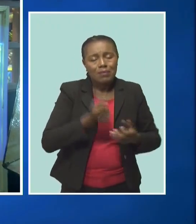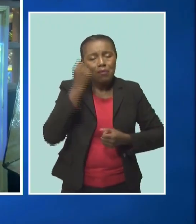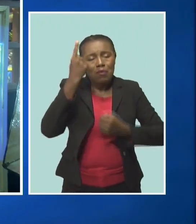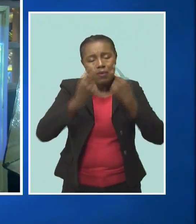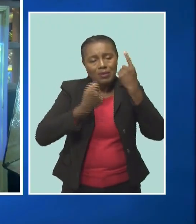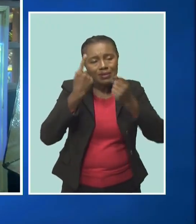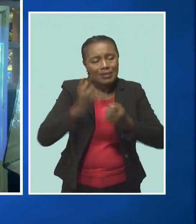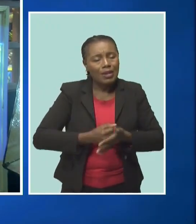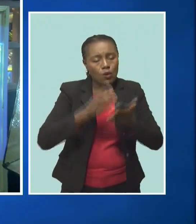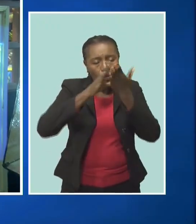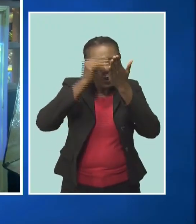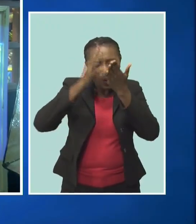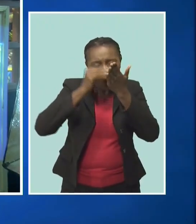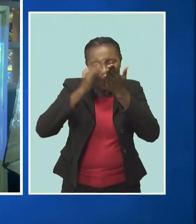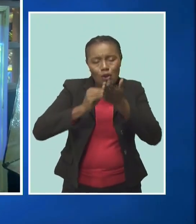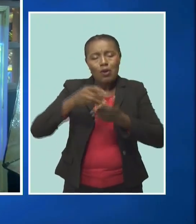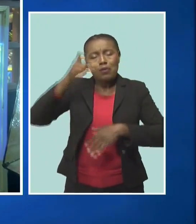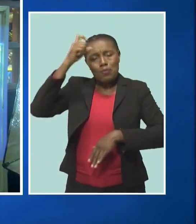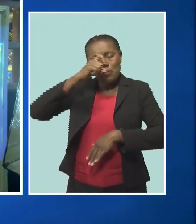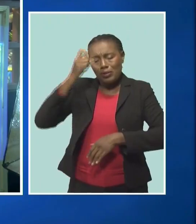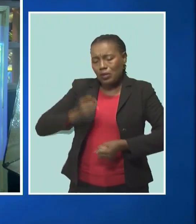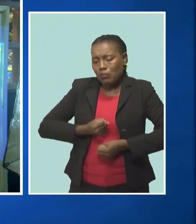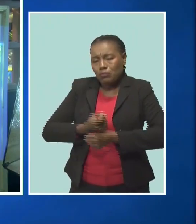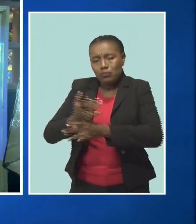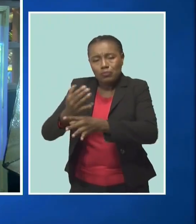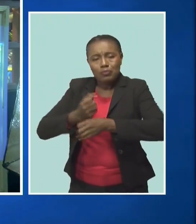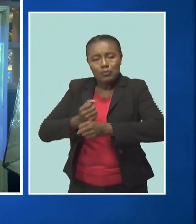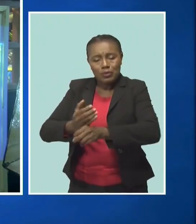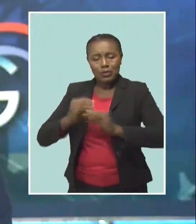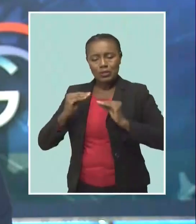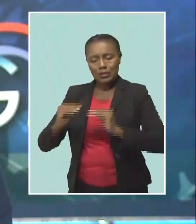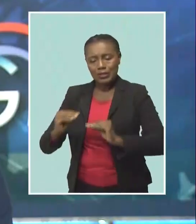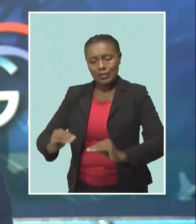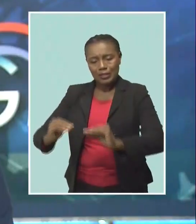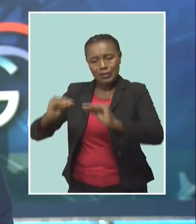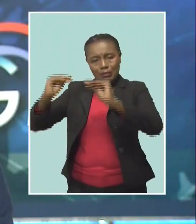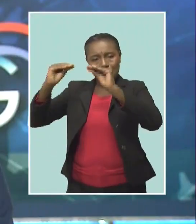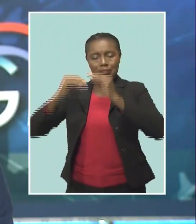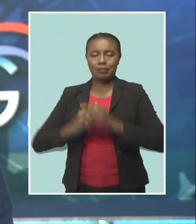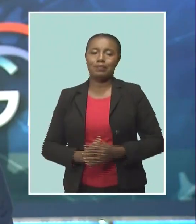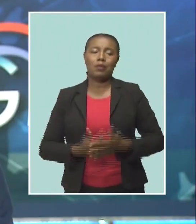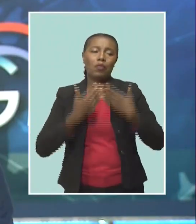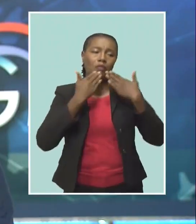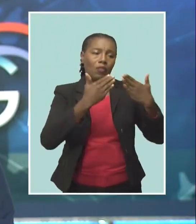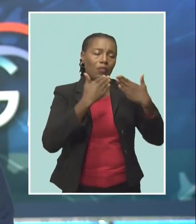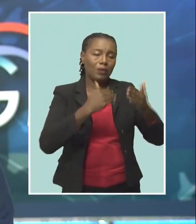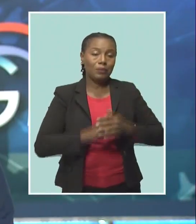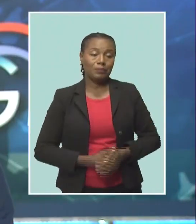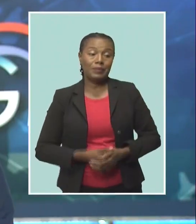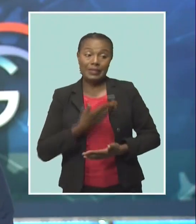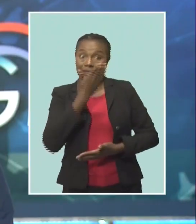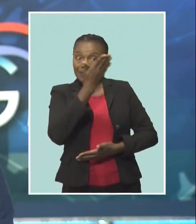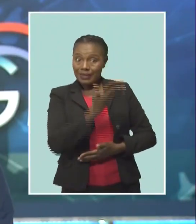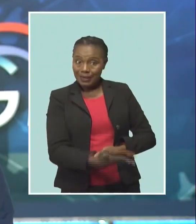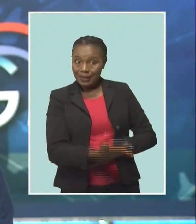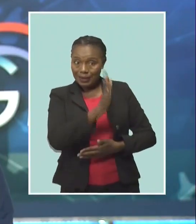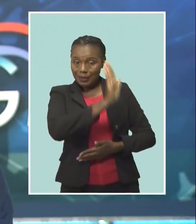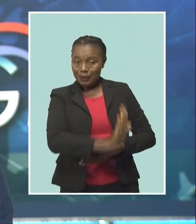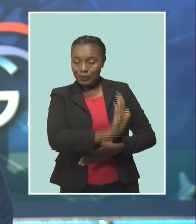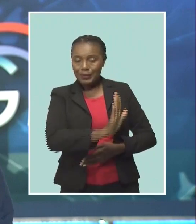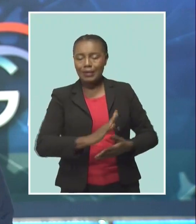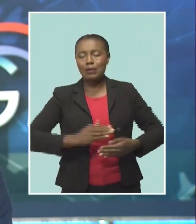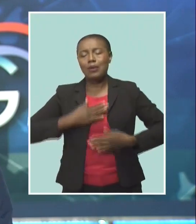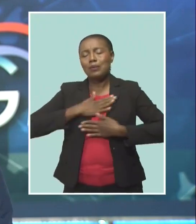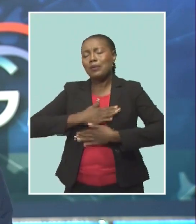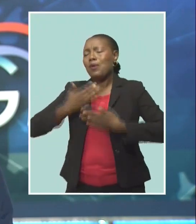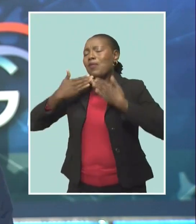sharing that knowledge and wisdom with me as a young man coming up. The man of the moment, Mr. Armstrong, expressed his